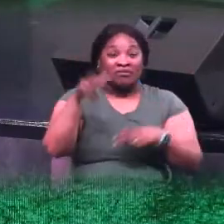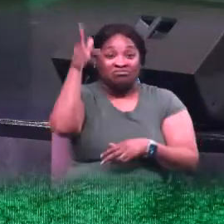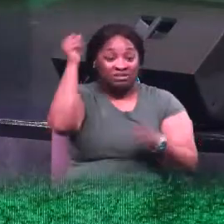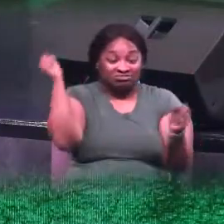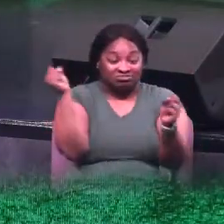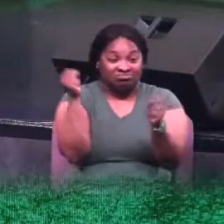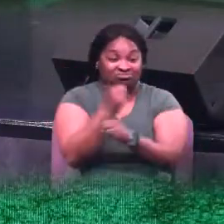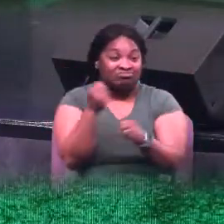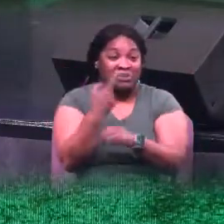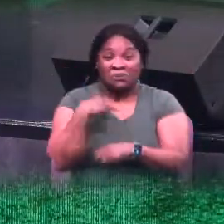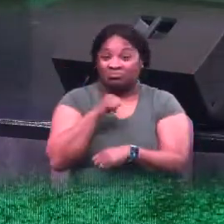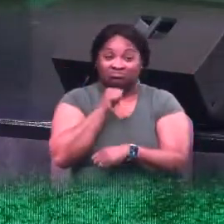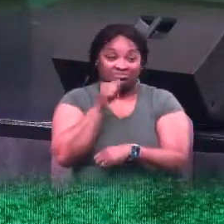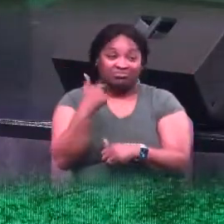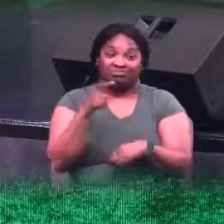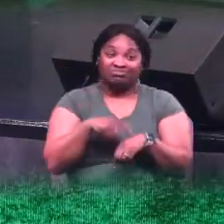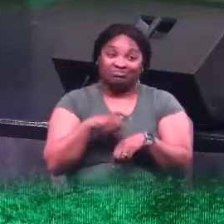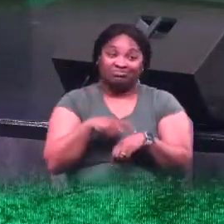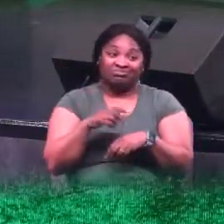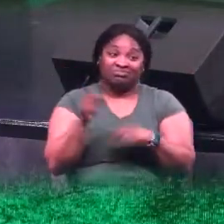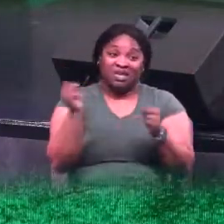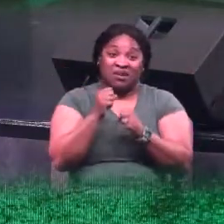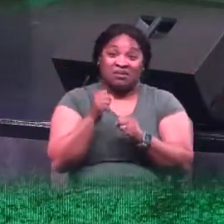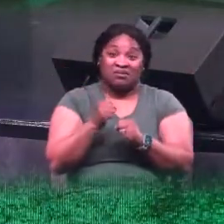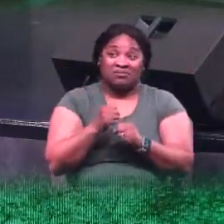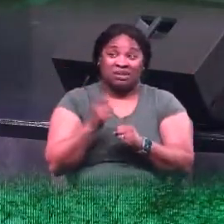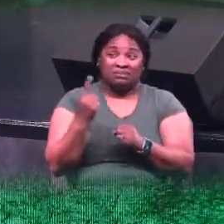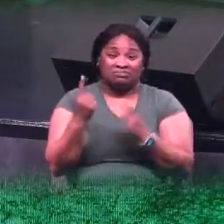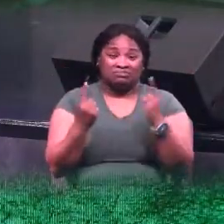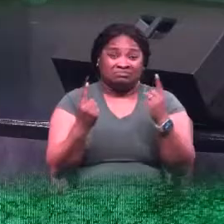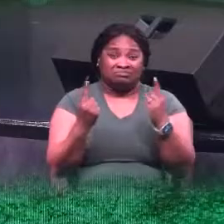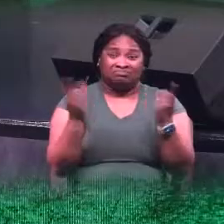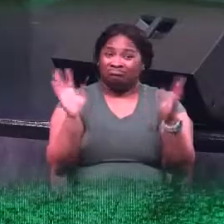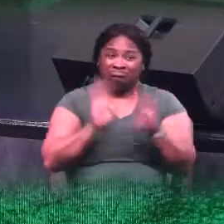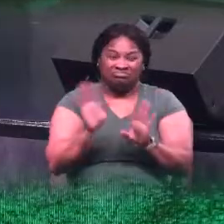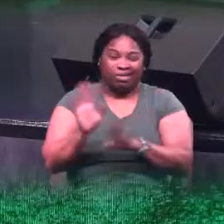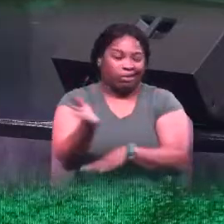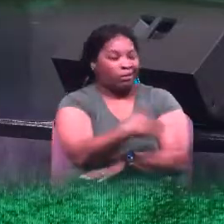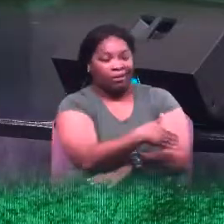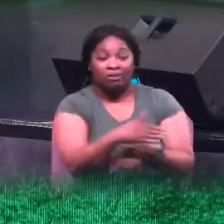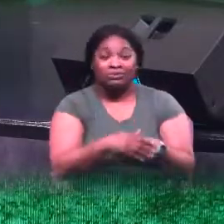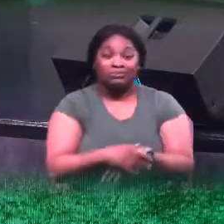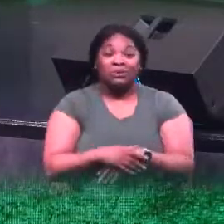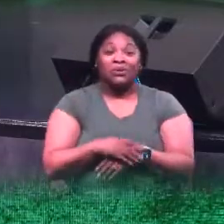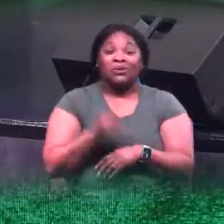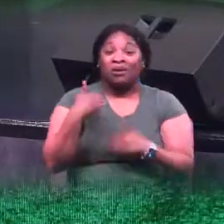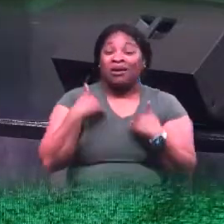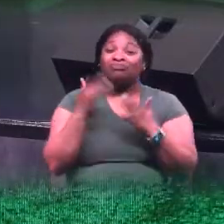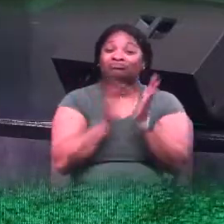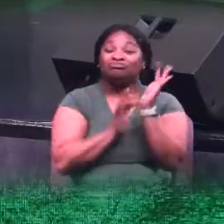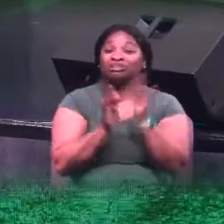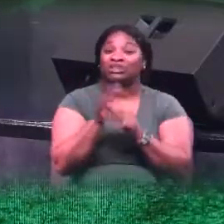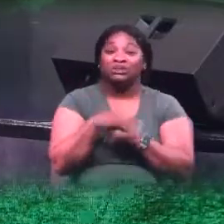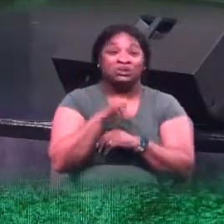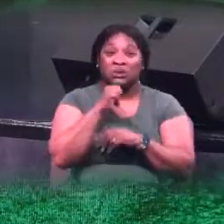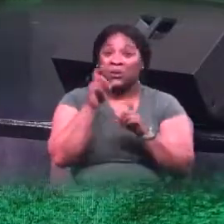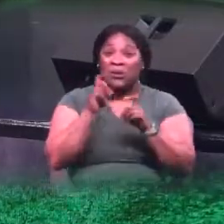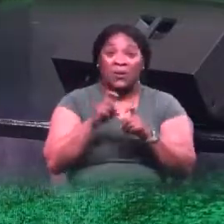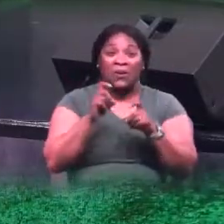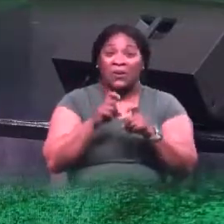to fight. We don't have time to fight each other. But when you got Jesus, you don't